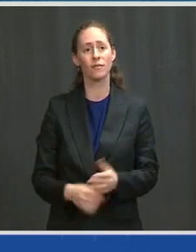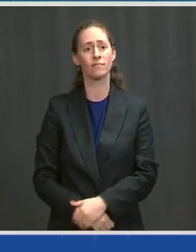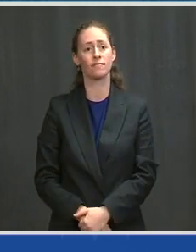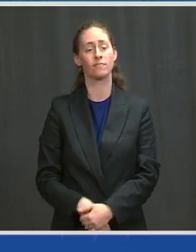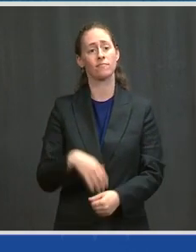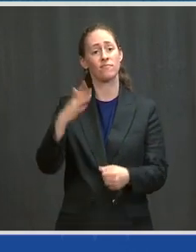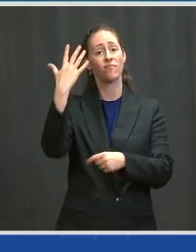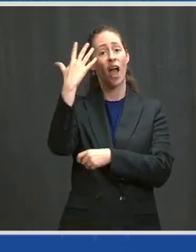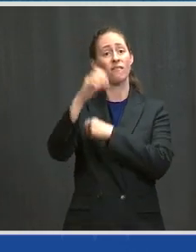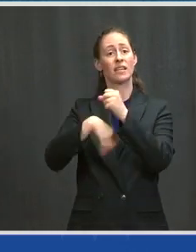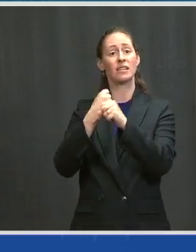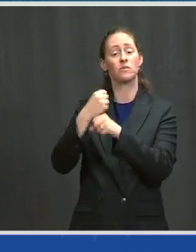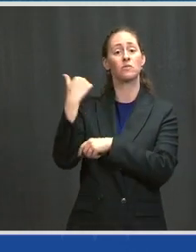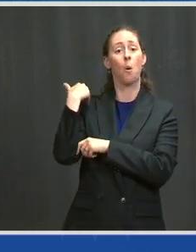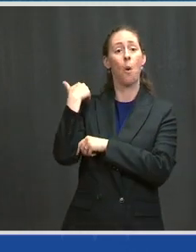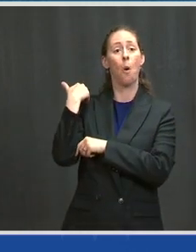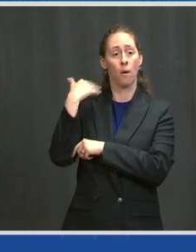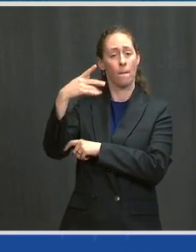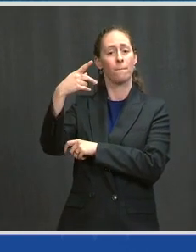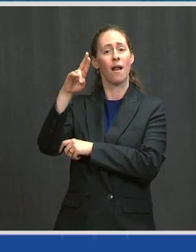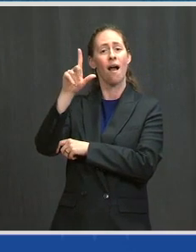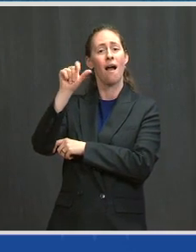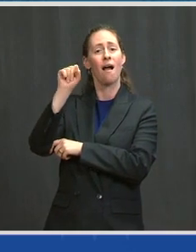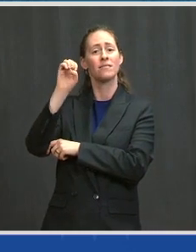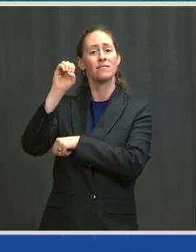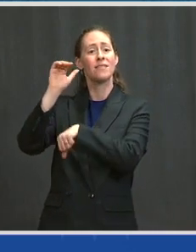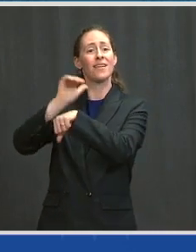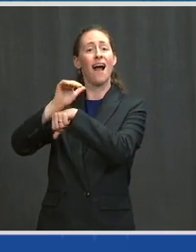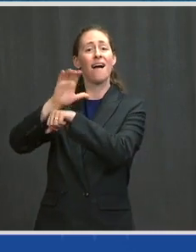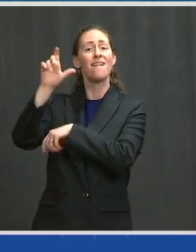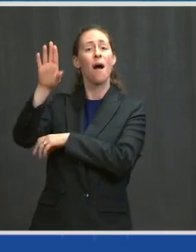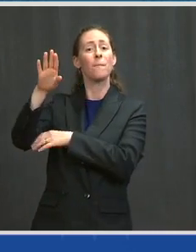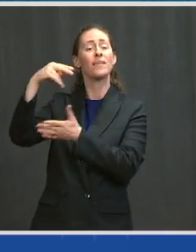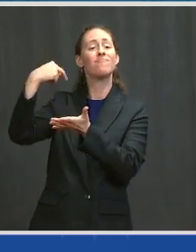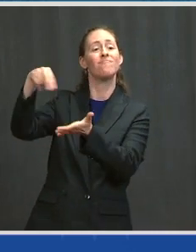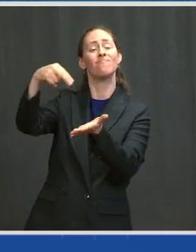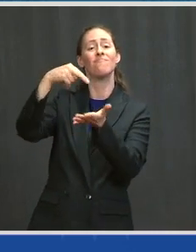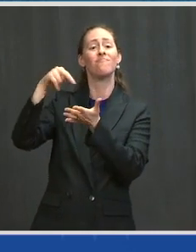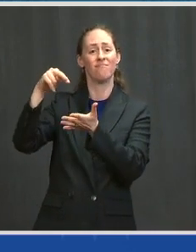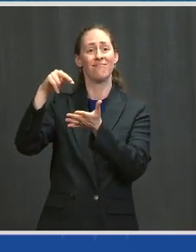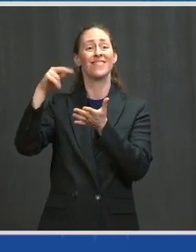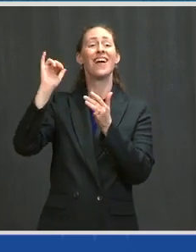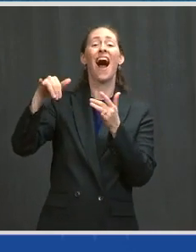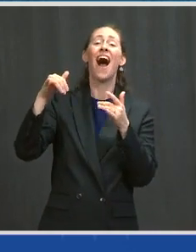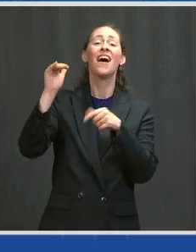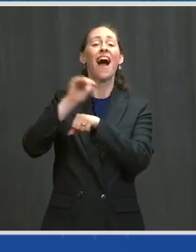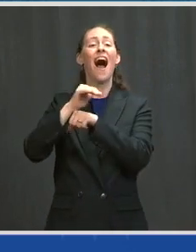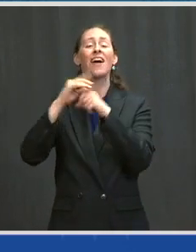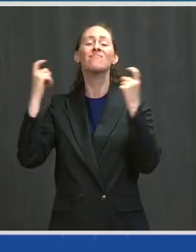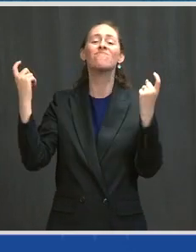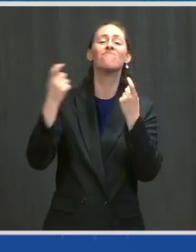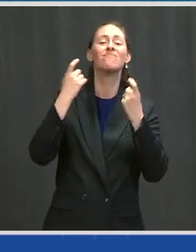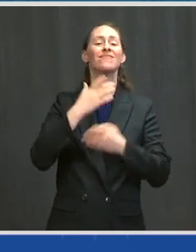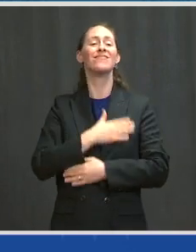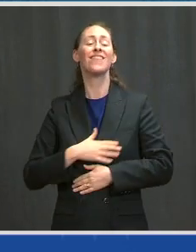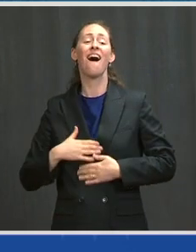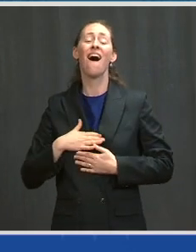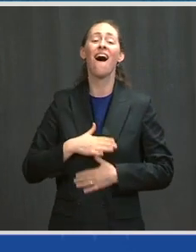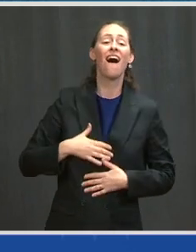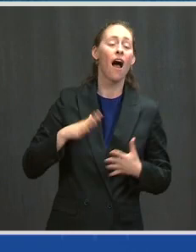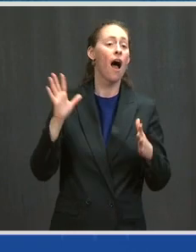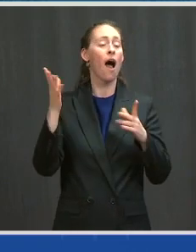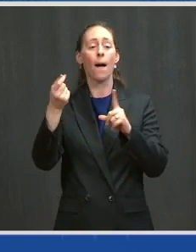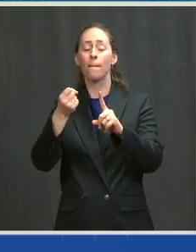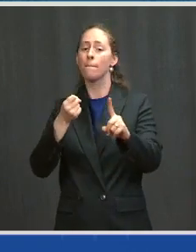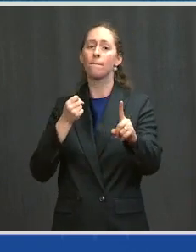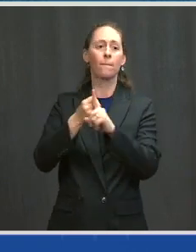a place of acceptance and joy, became a place of unspeakable pain and loss. And we'll never fully